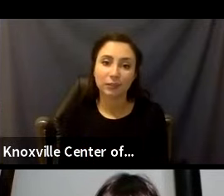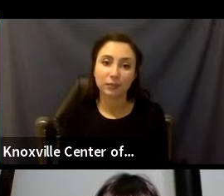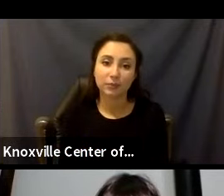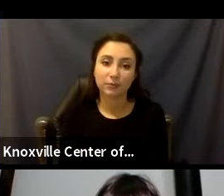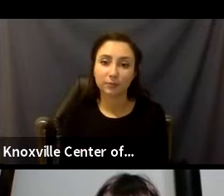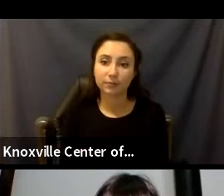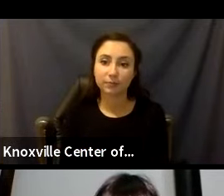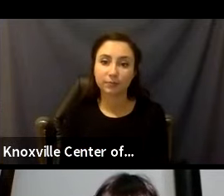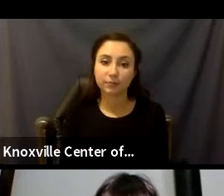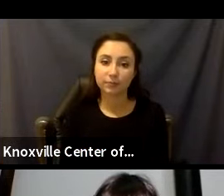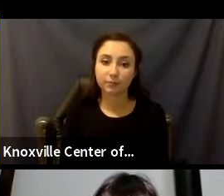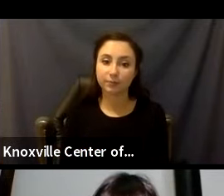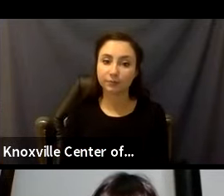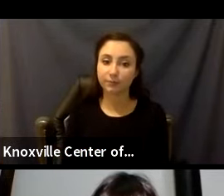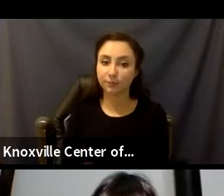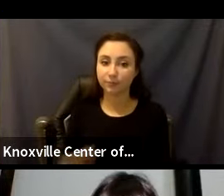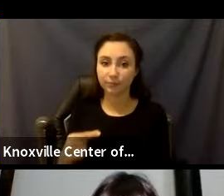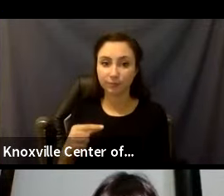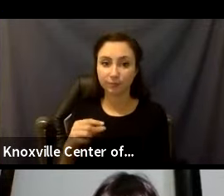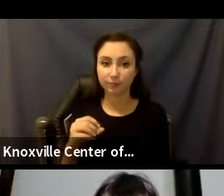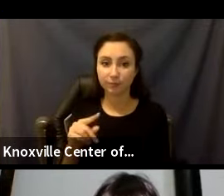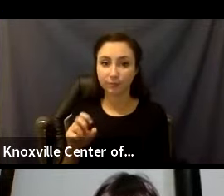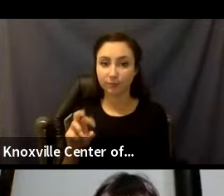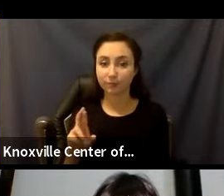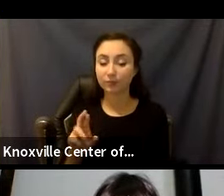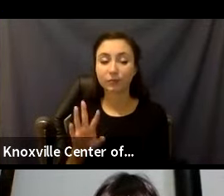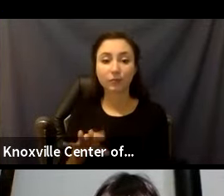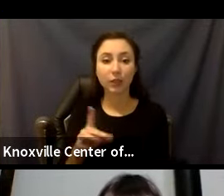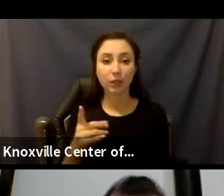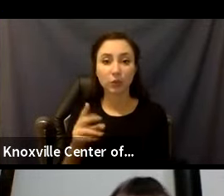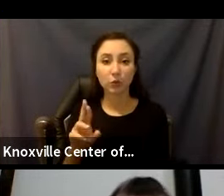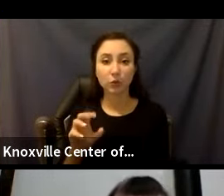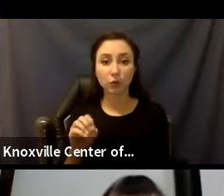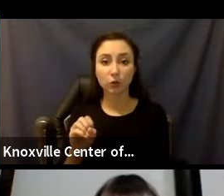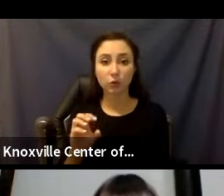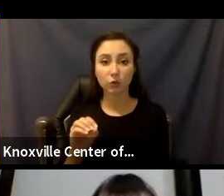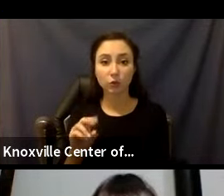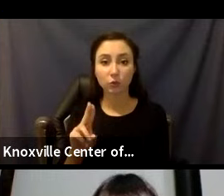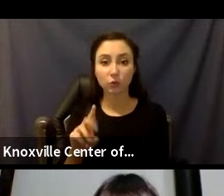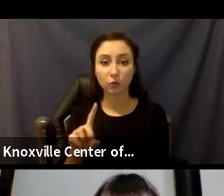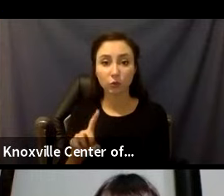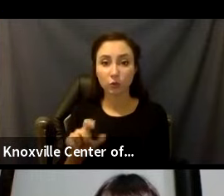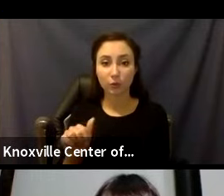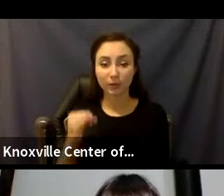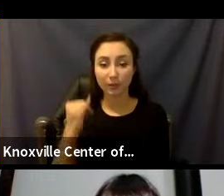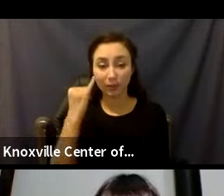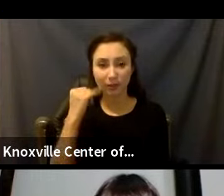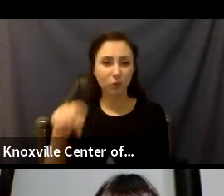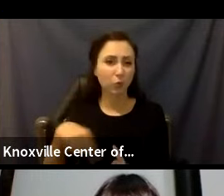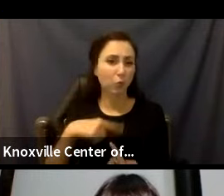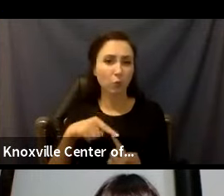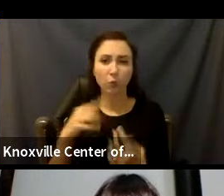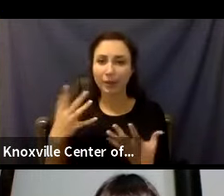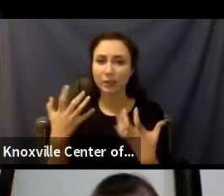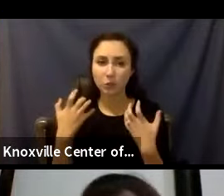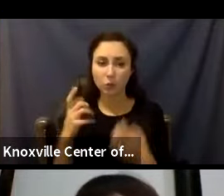So back to Dr. Sousa, if you want to, when would you want